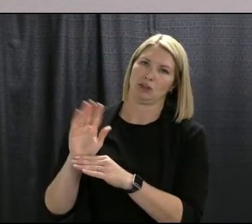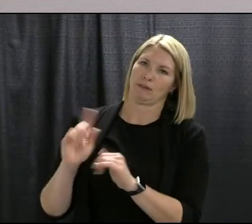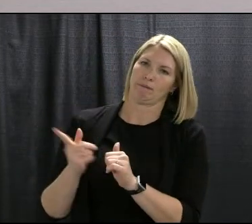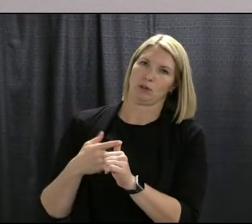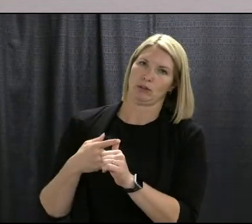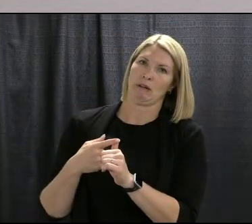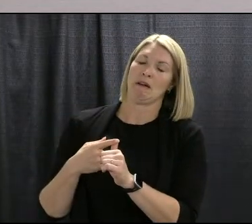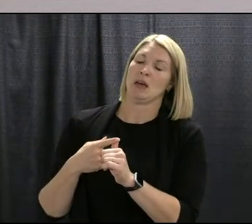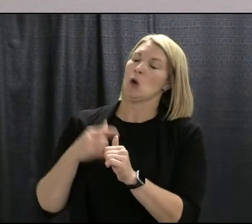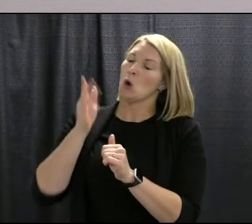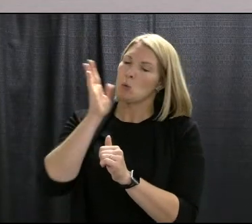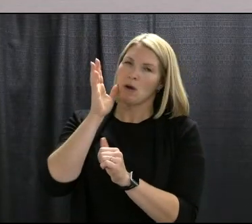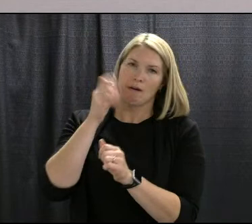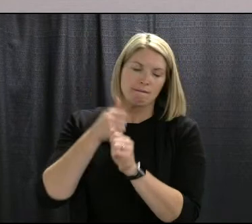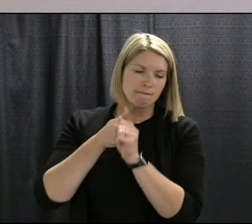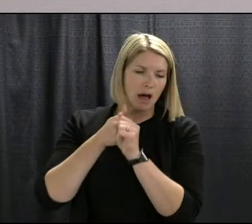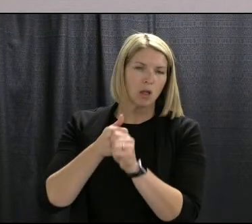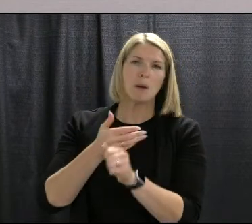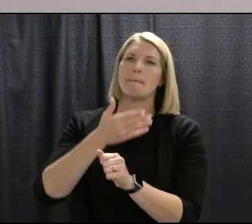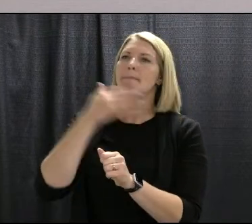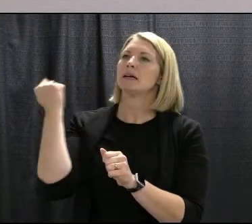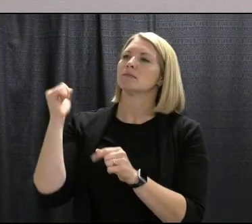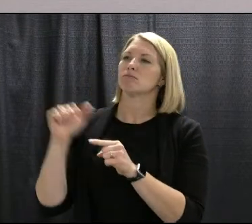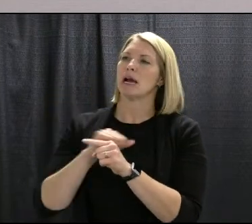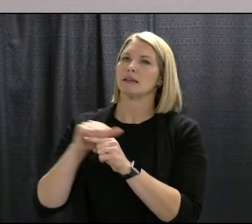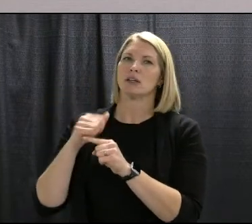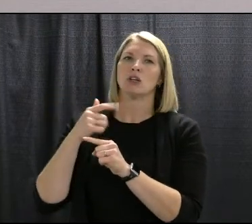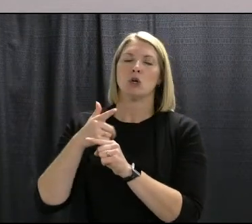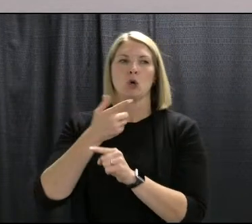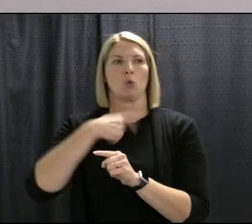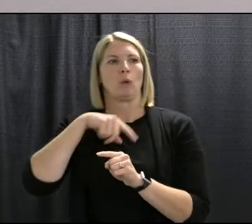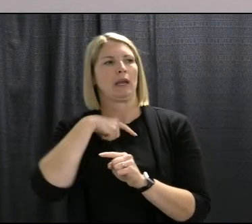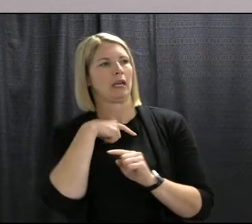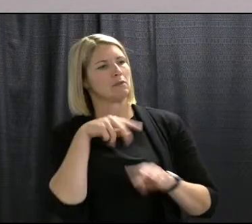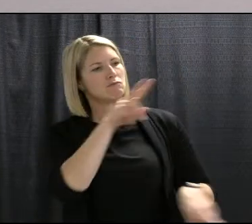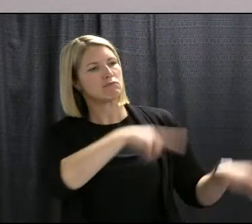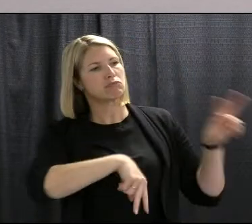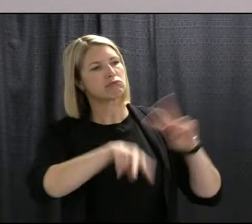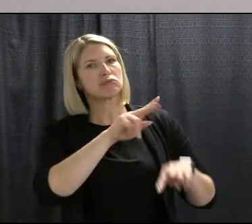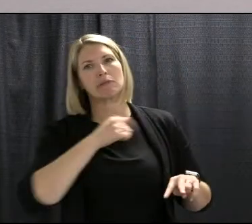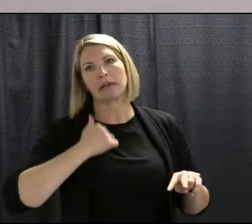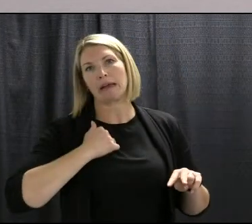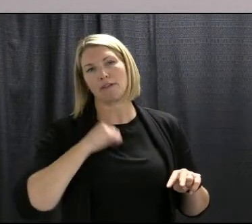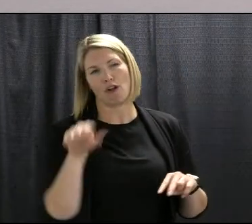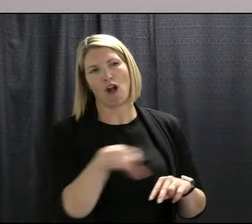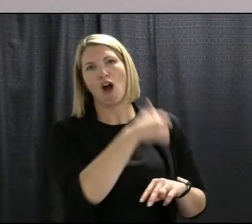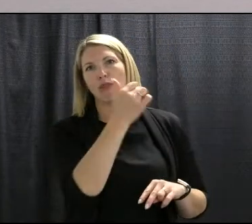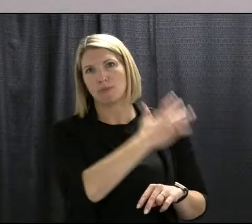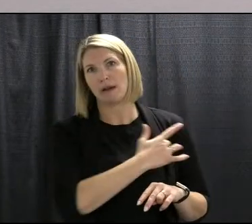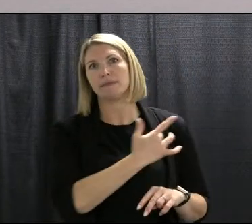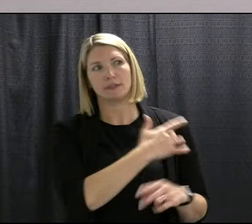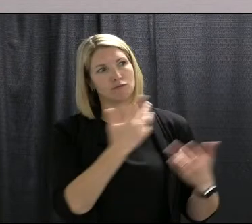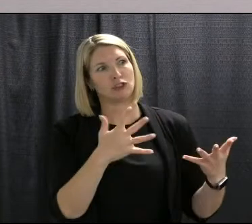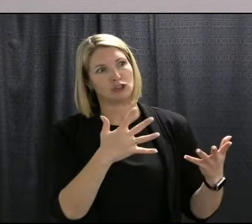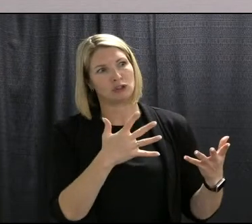best practices in other jurisdictions. So now, as we go forward, that framework is also moving